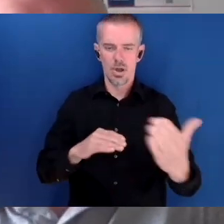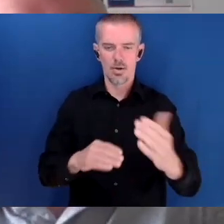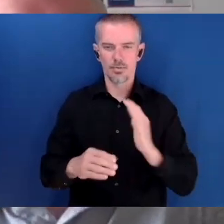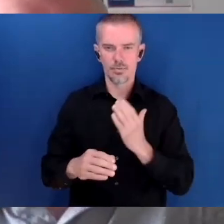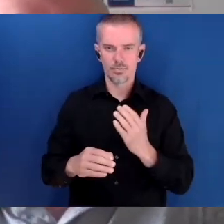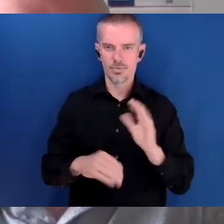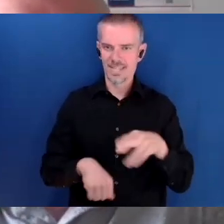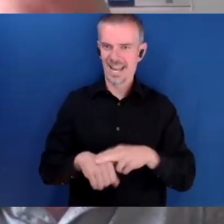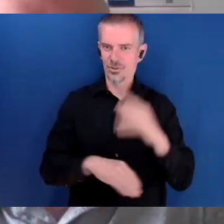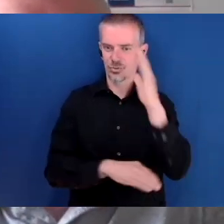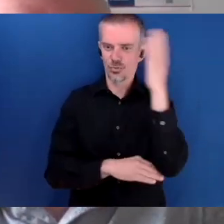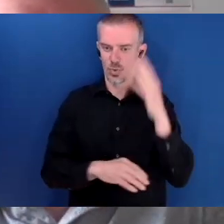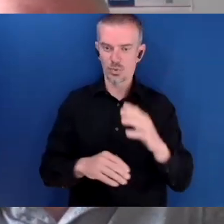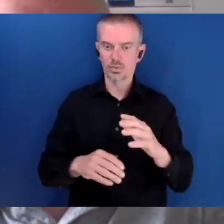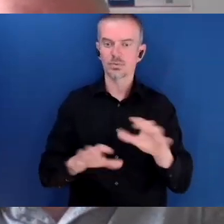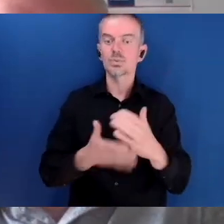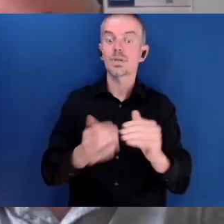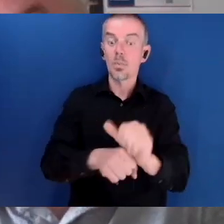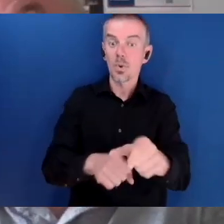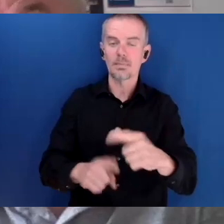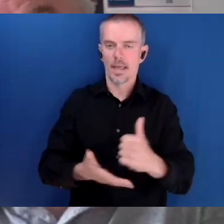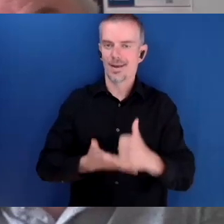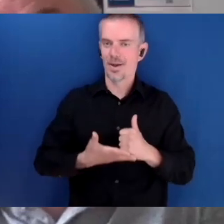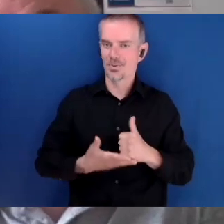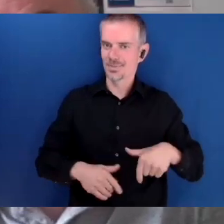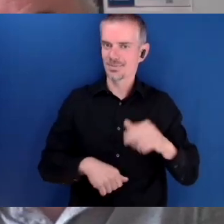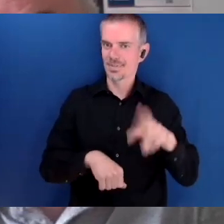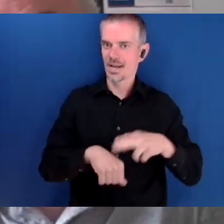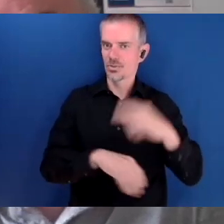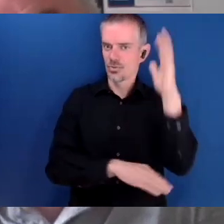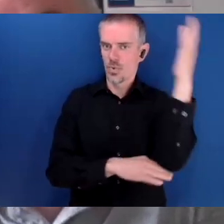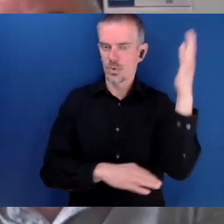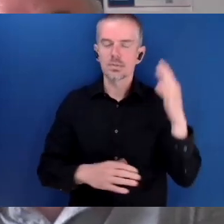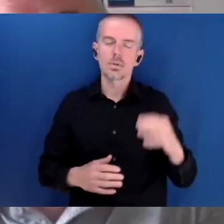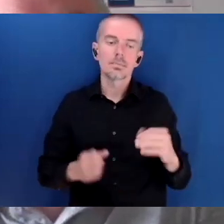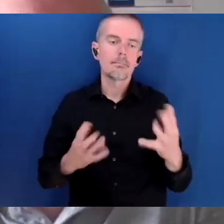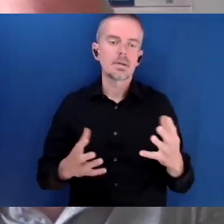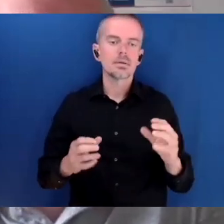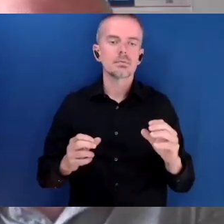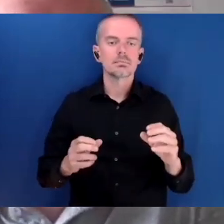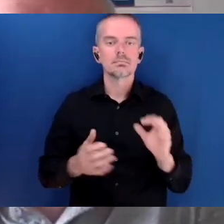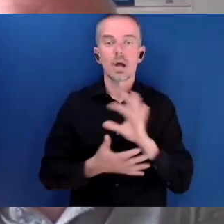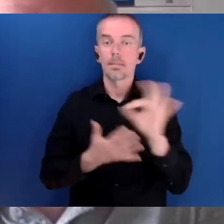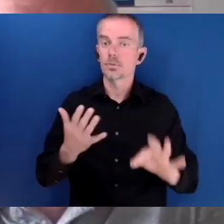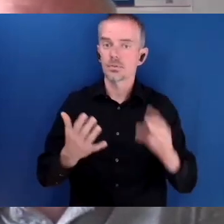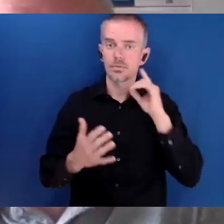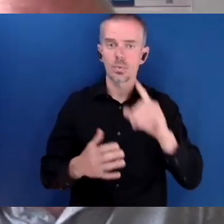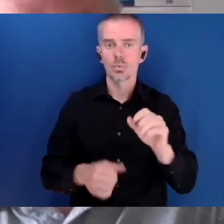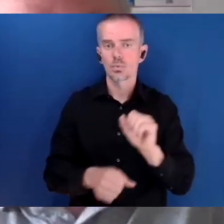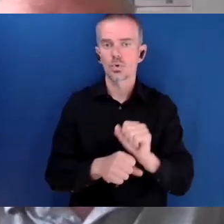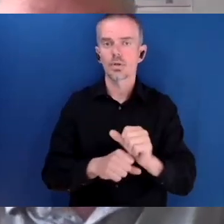of outside the boundaries of the national forest as well. So there's lots of opportunities for work outside of the national forest